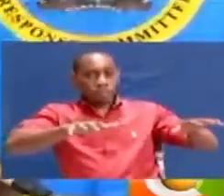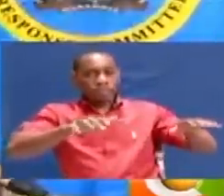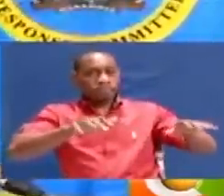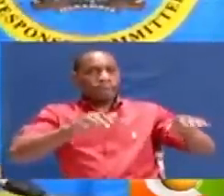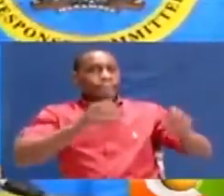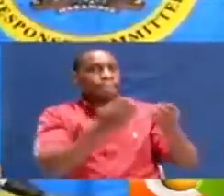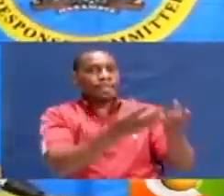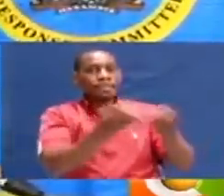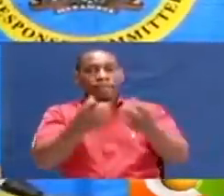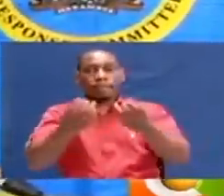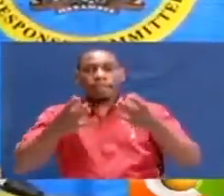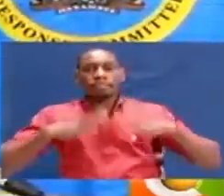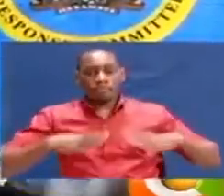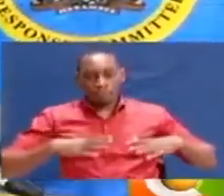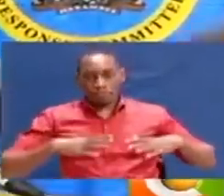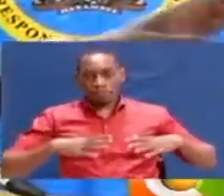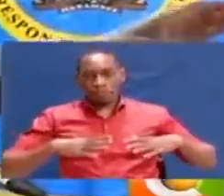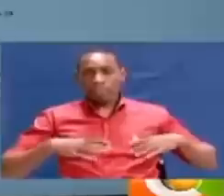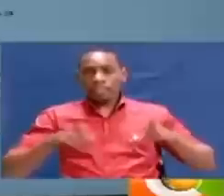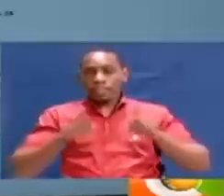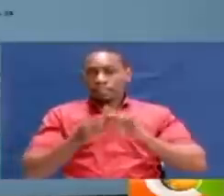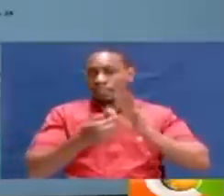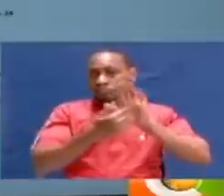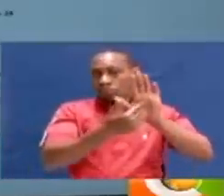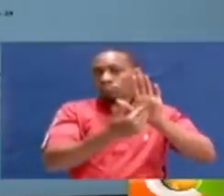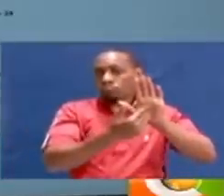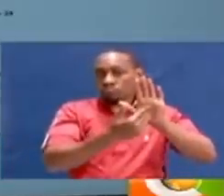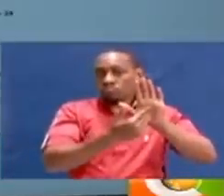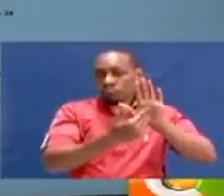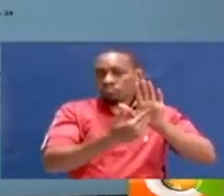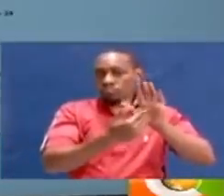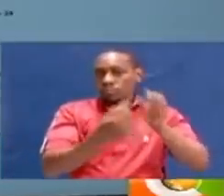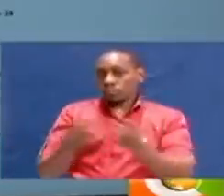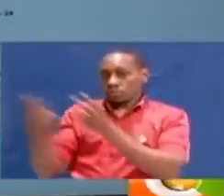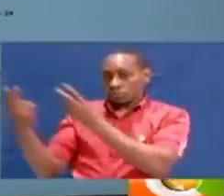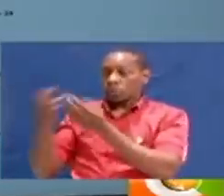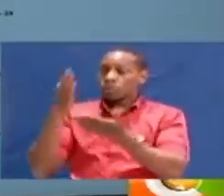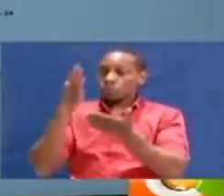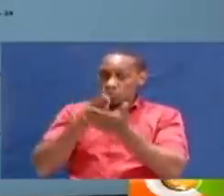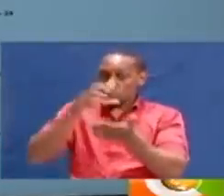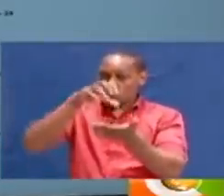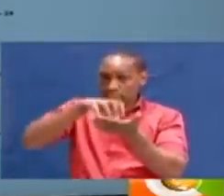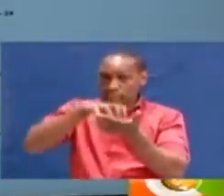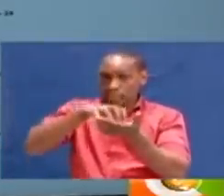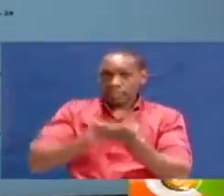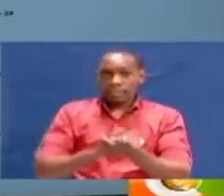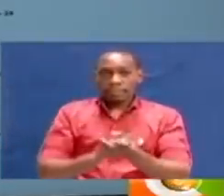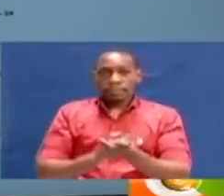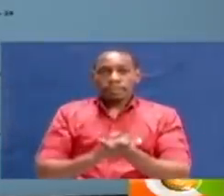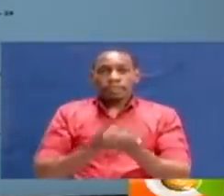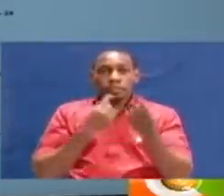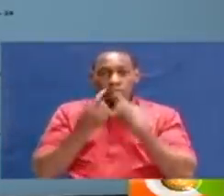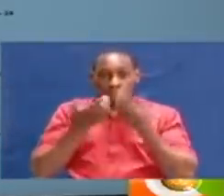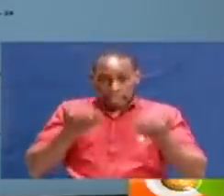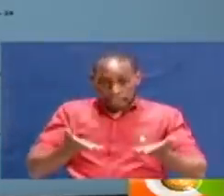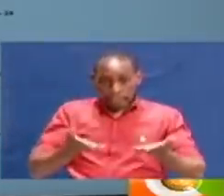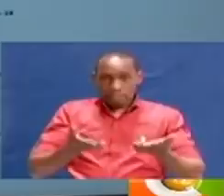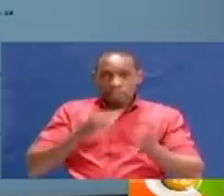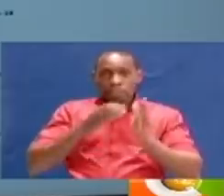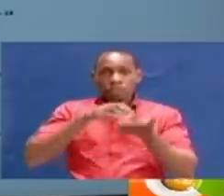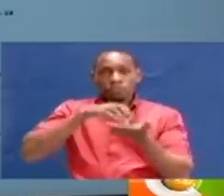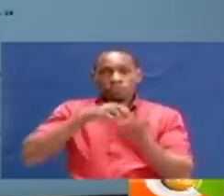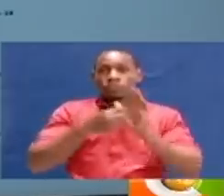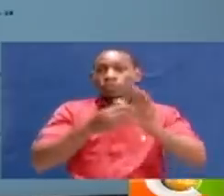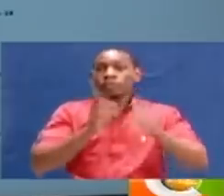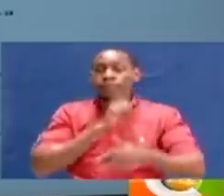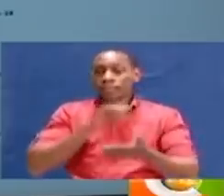many people, this is the illustration that it has. This is a real case. What we are talking about here, what we have illustrated here, is